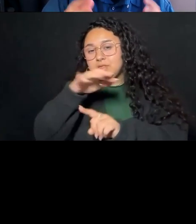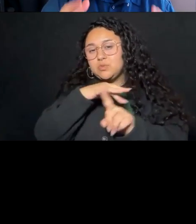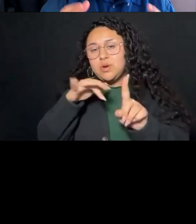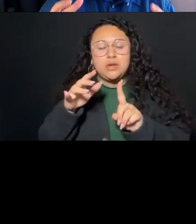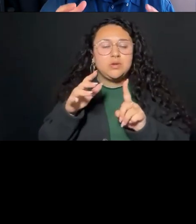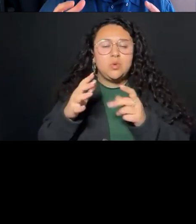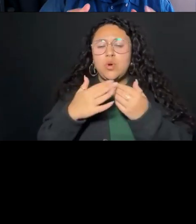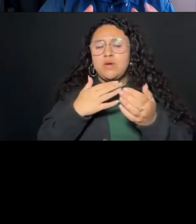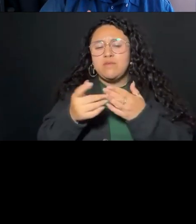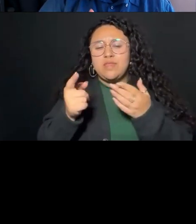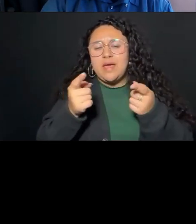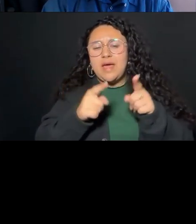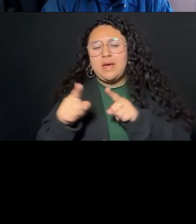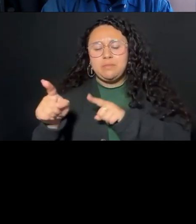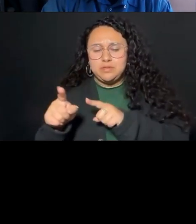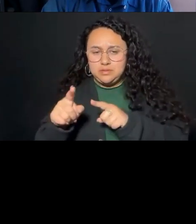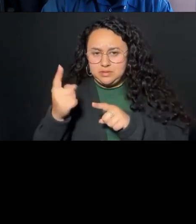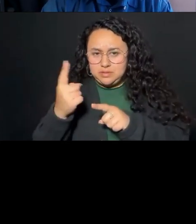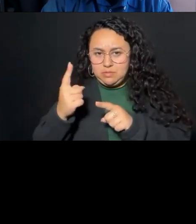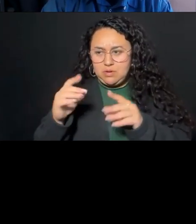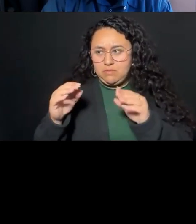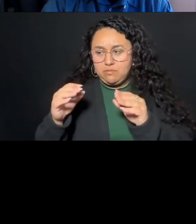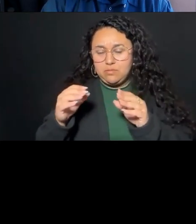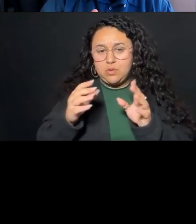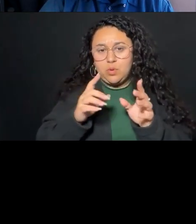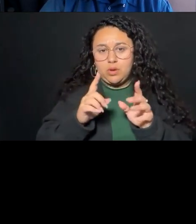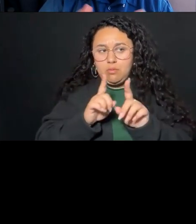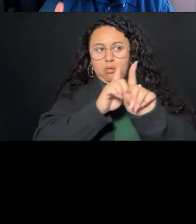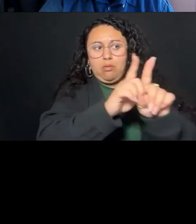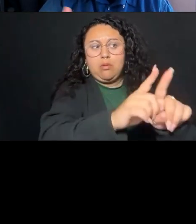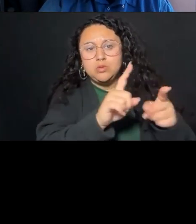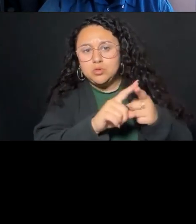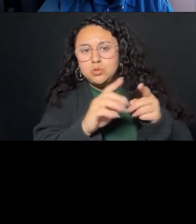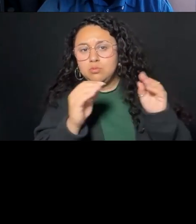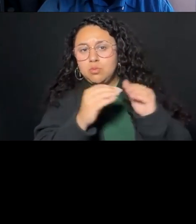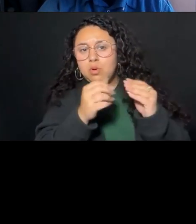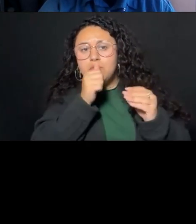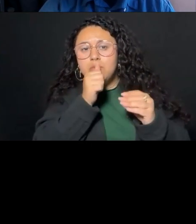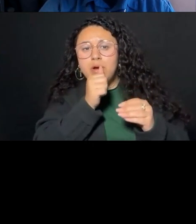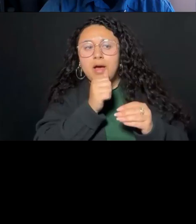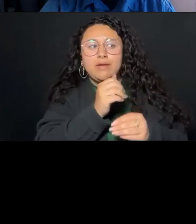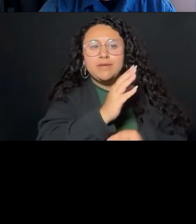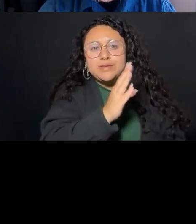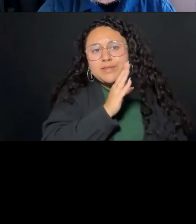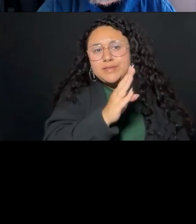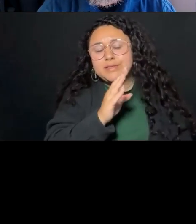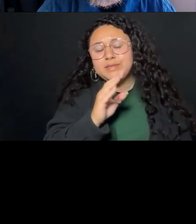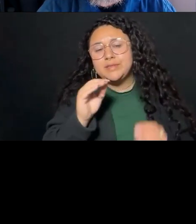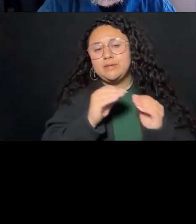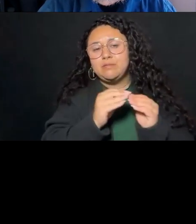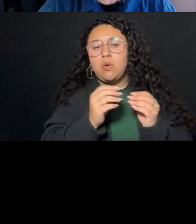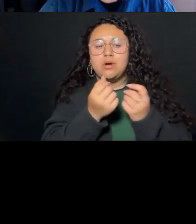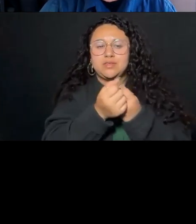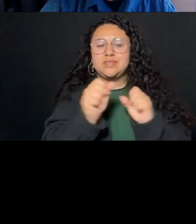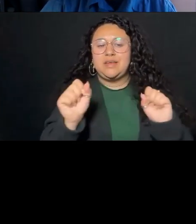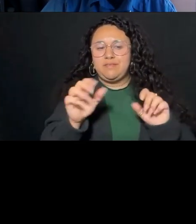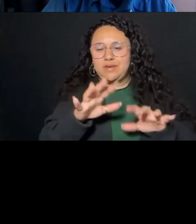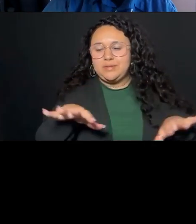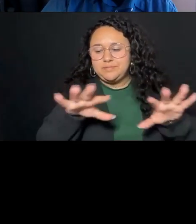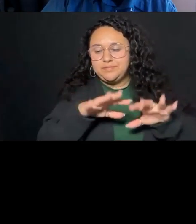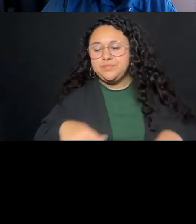is, is there a place that has a little bit more privacy that can have a little bit greater relative safety?